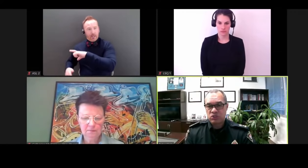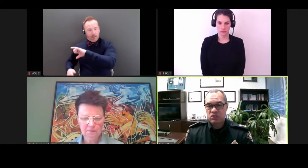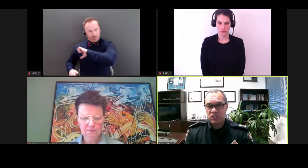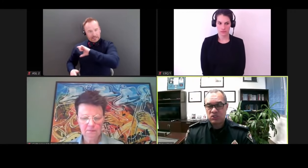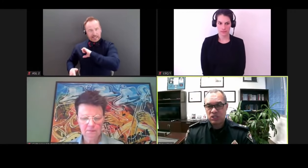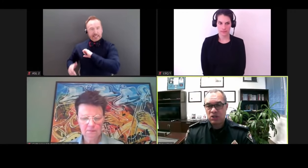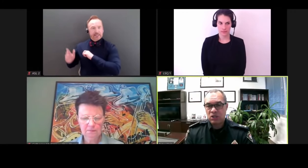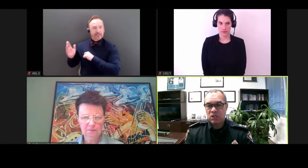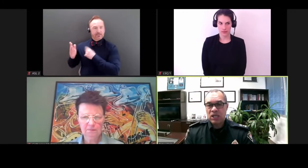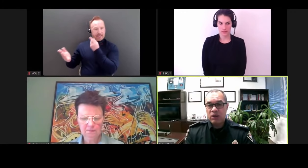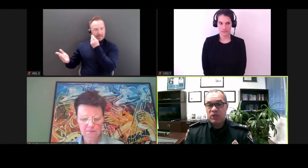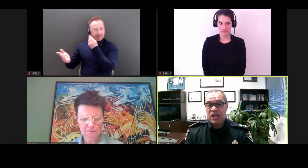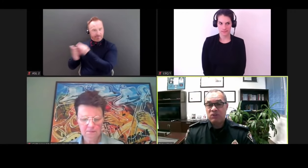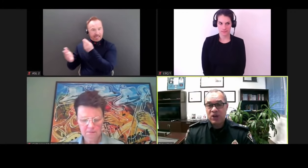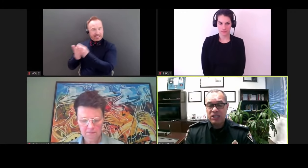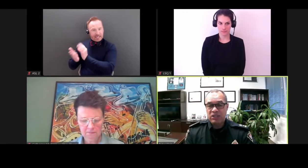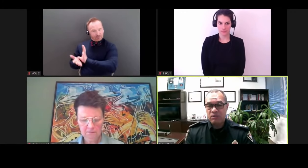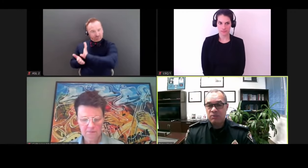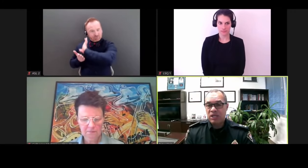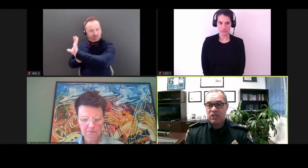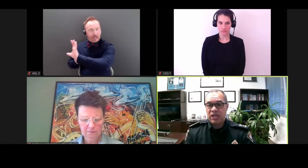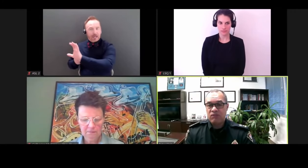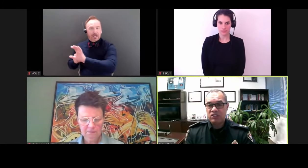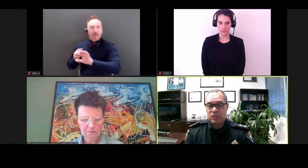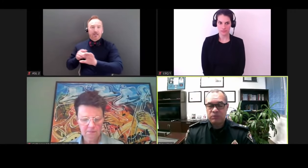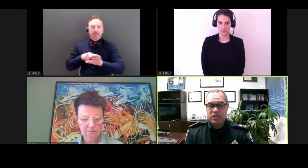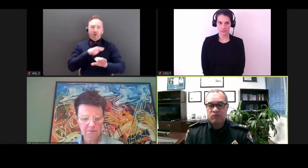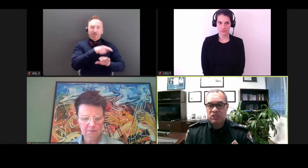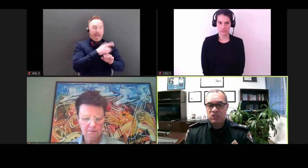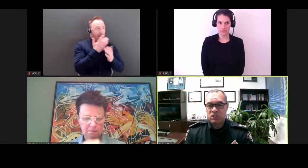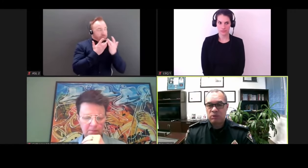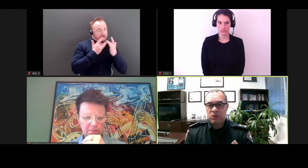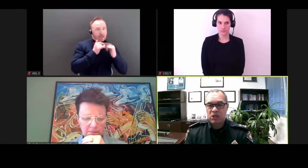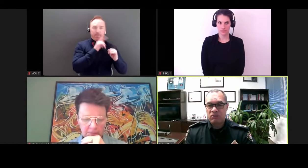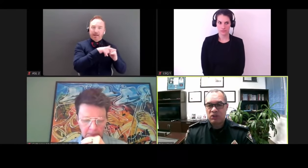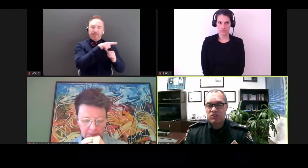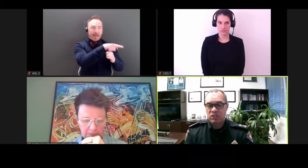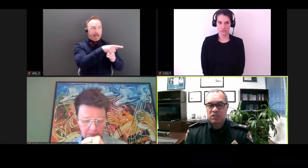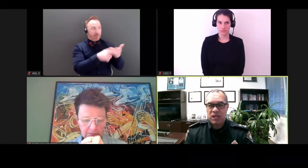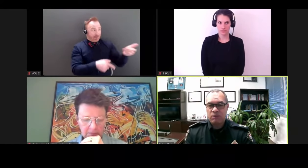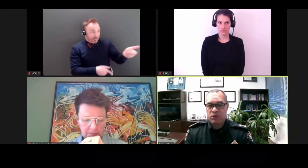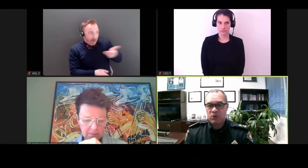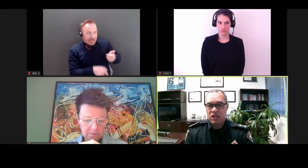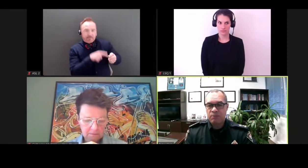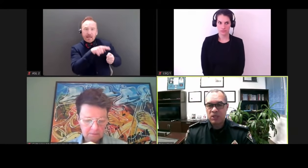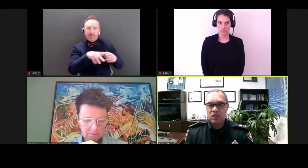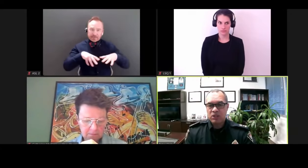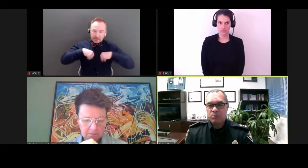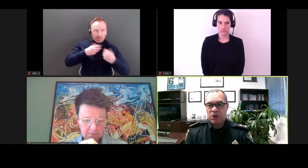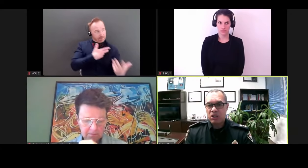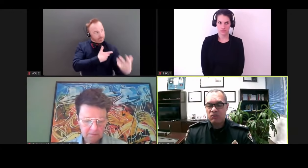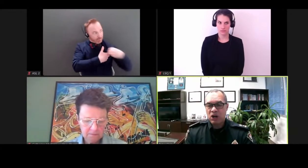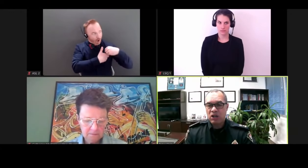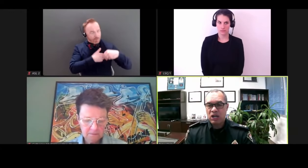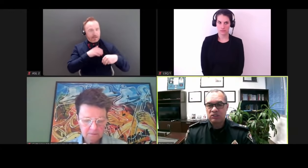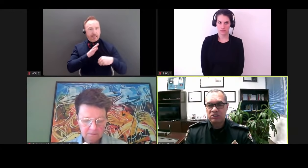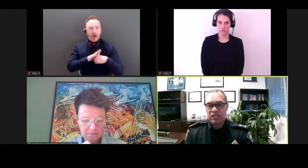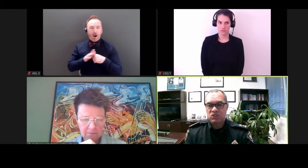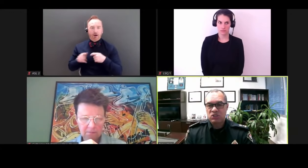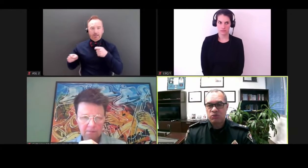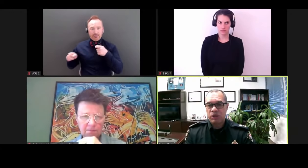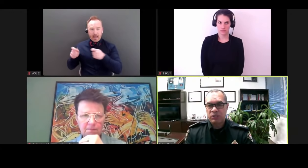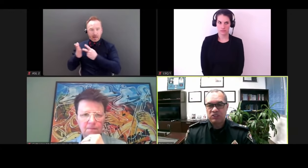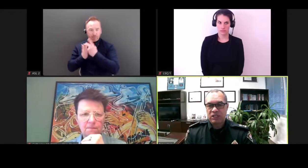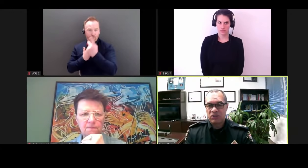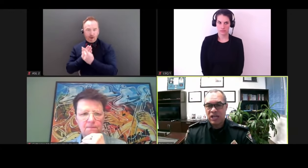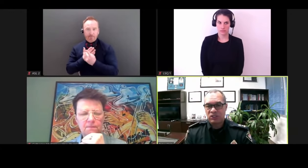of jurisdiction here. And we have invited them, and they have accepted an invitation to be part of our incident command program. They're part of our constellation